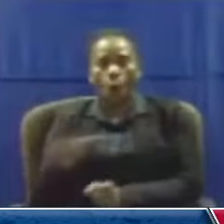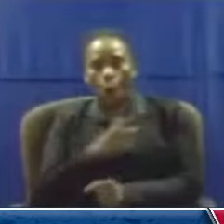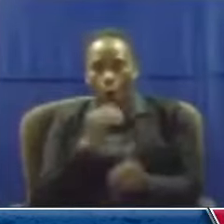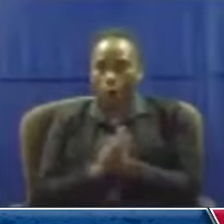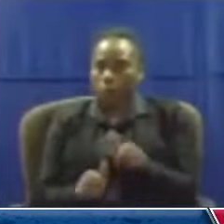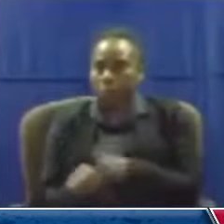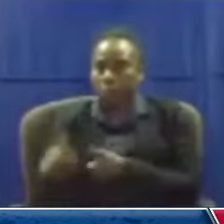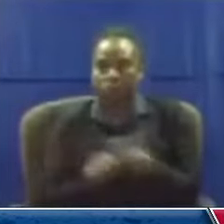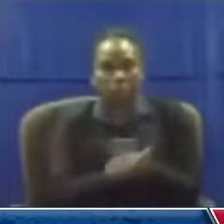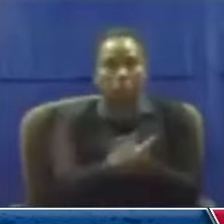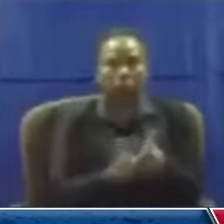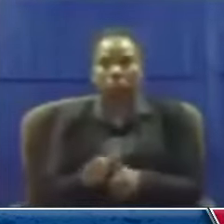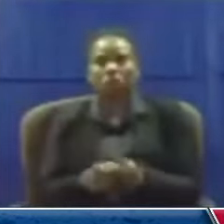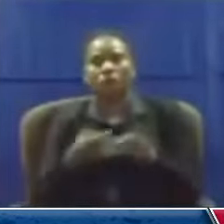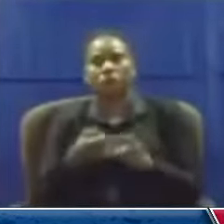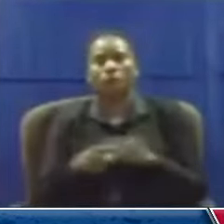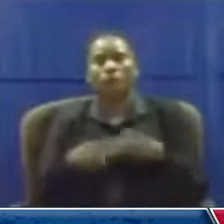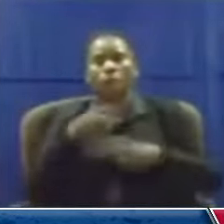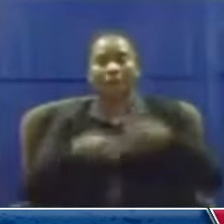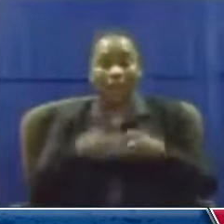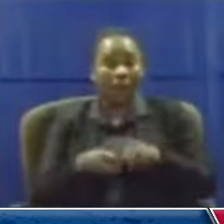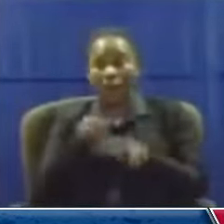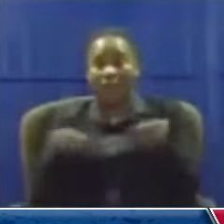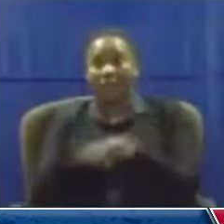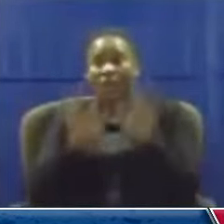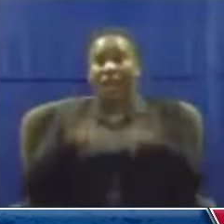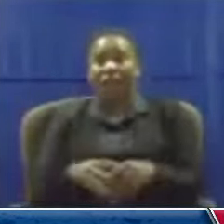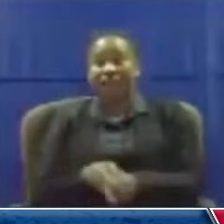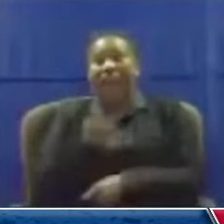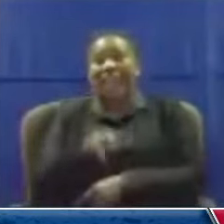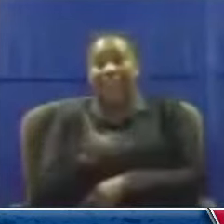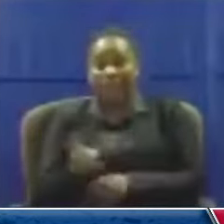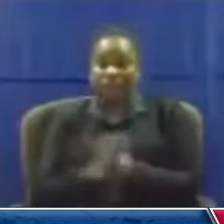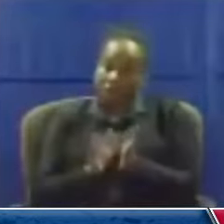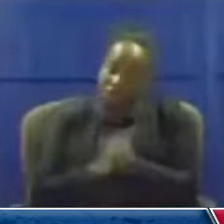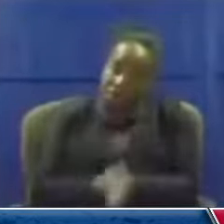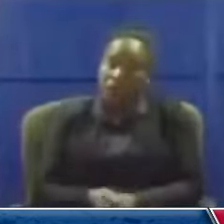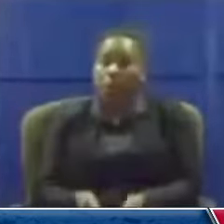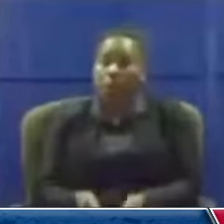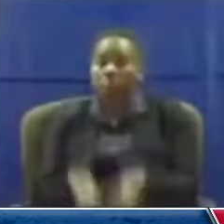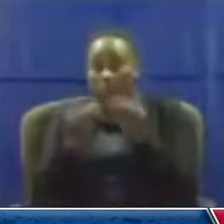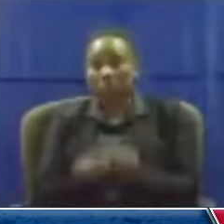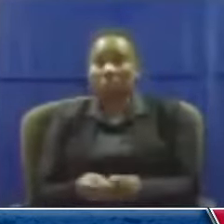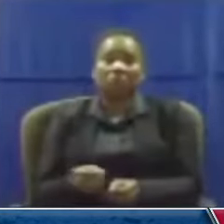problem, and desperate residents have been left once again to fend for themselves.